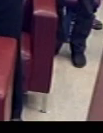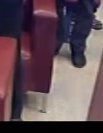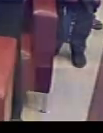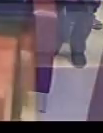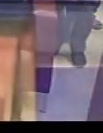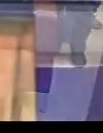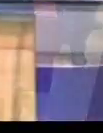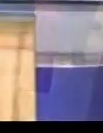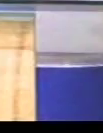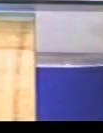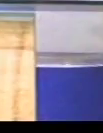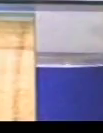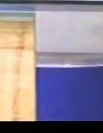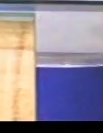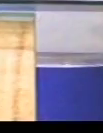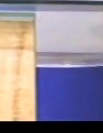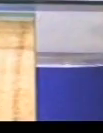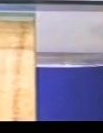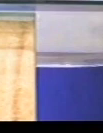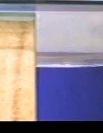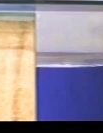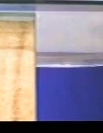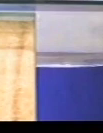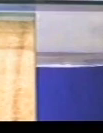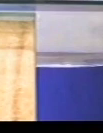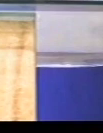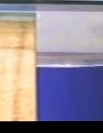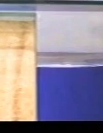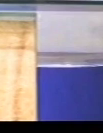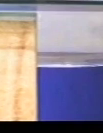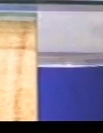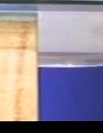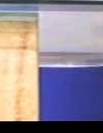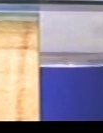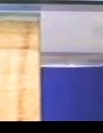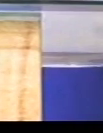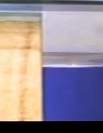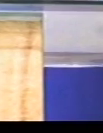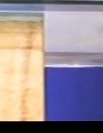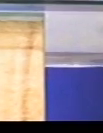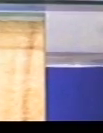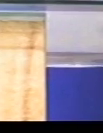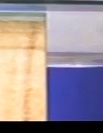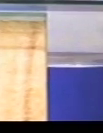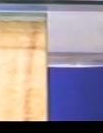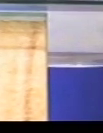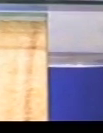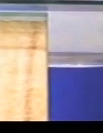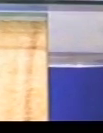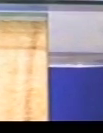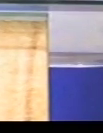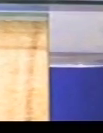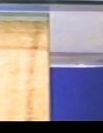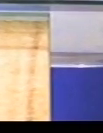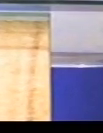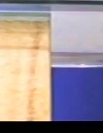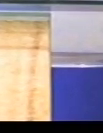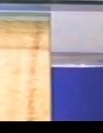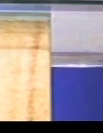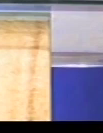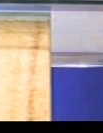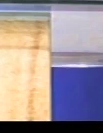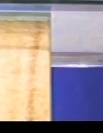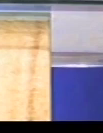mind, with our brain, with our thinking, will follow through your word, and the word will